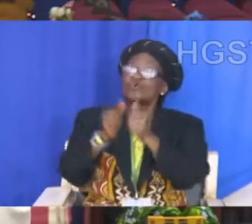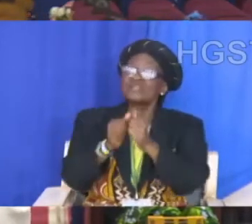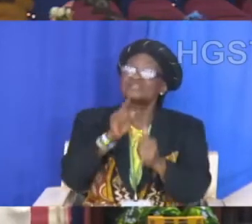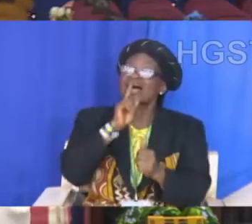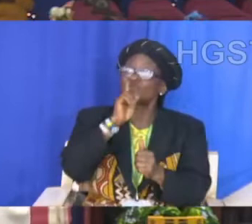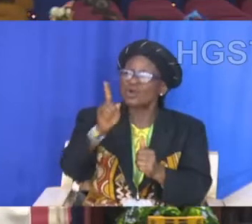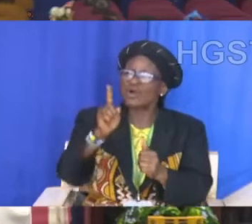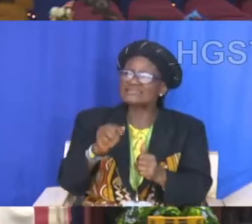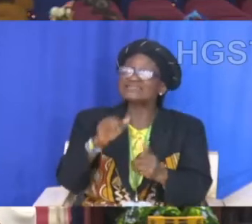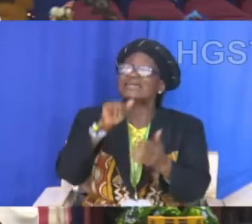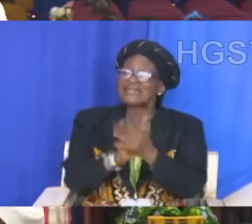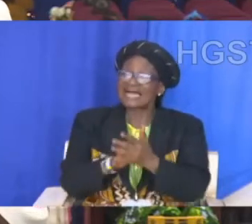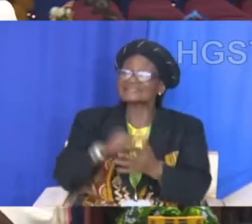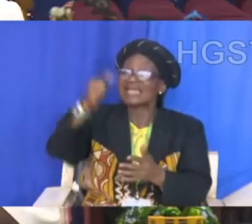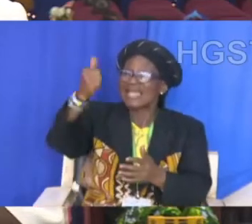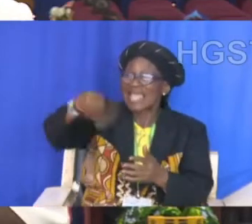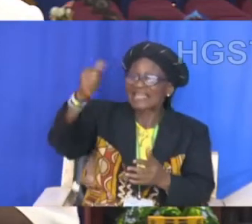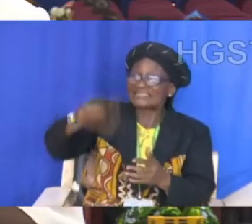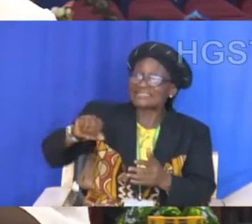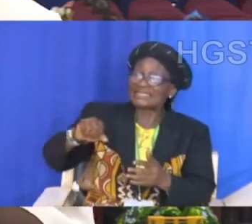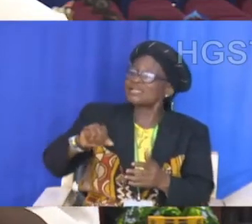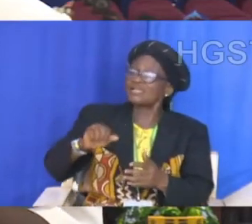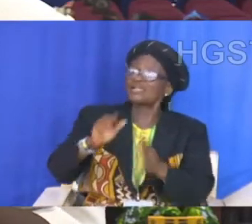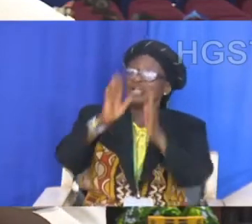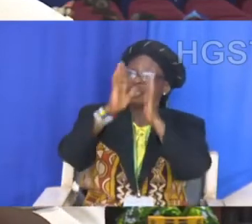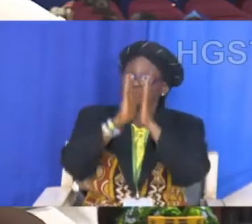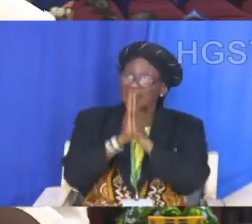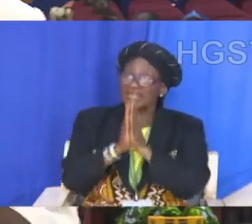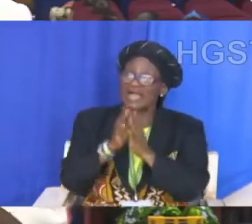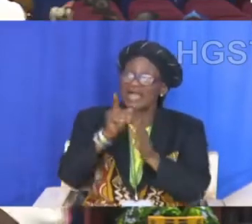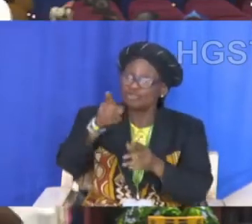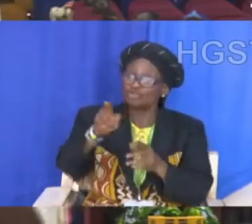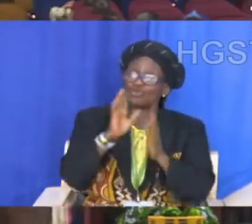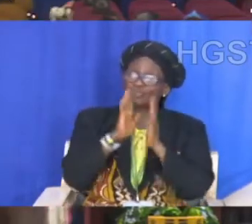pray will be given an answer.